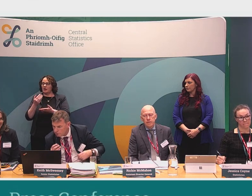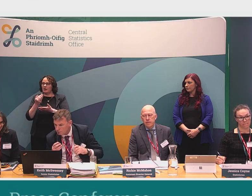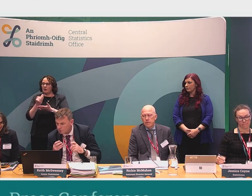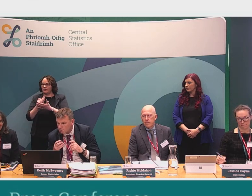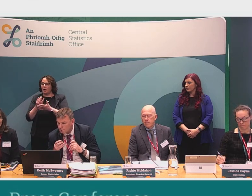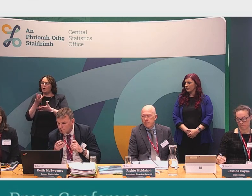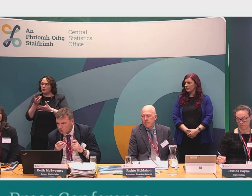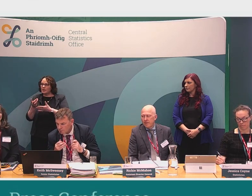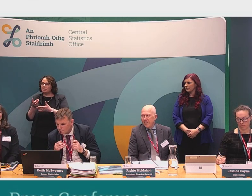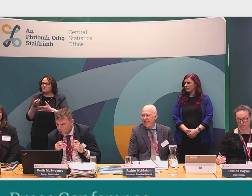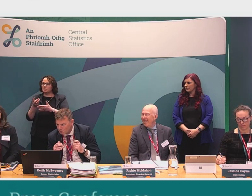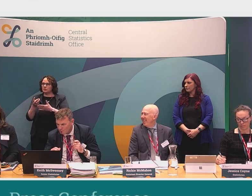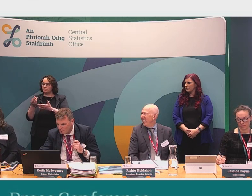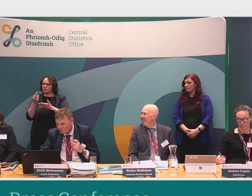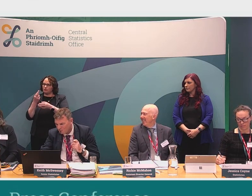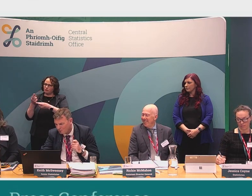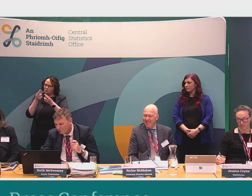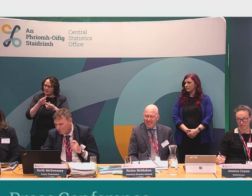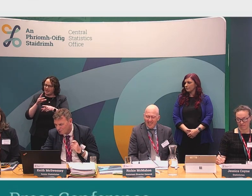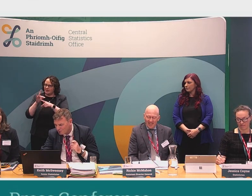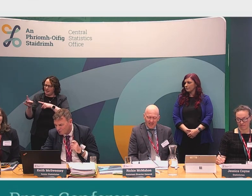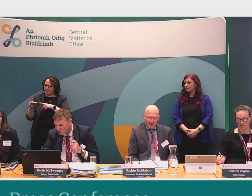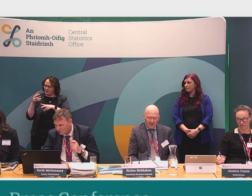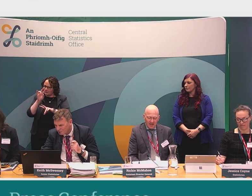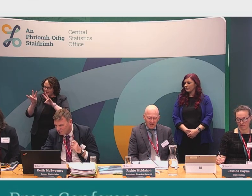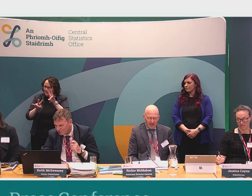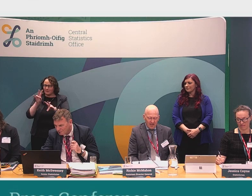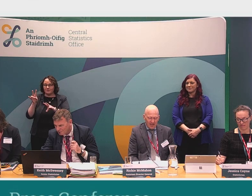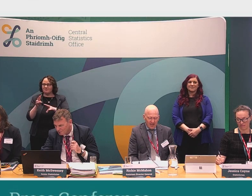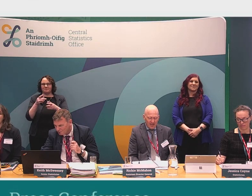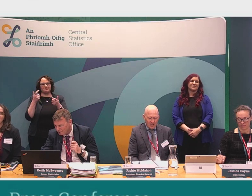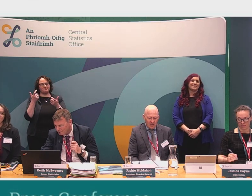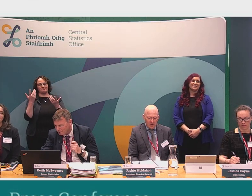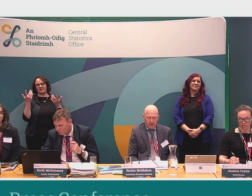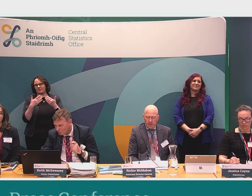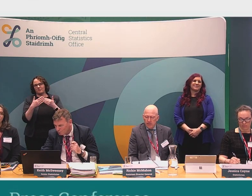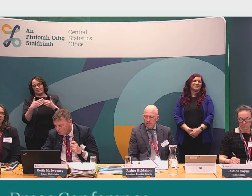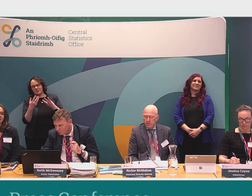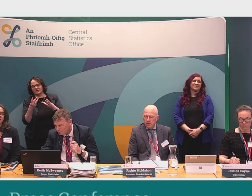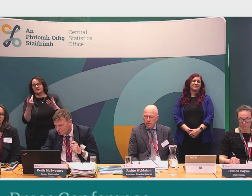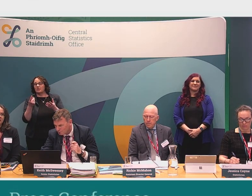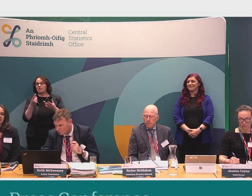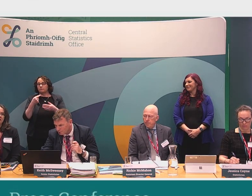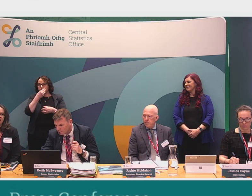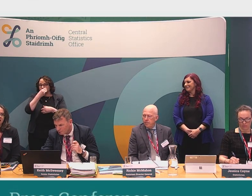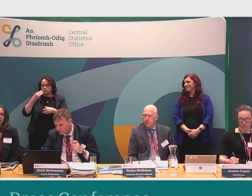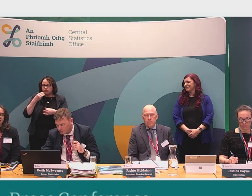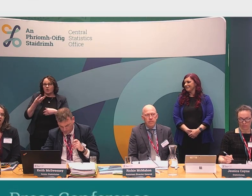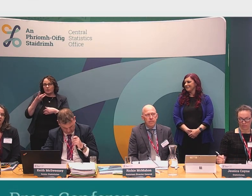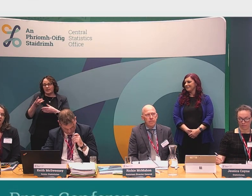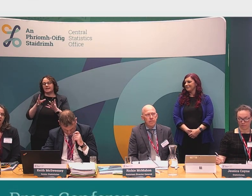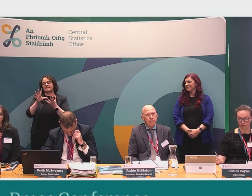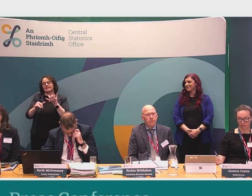repeated? No problem. Whatever I give you want more, Elaine. That's no problem. I know. Look, we've committed to repeat this again in 10 years'